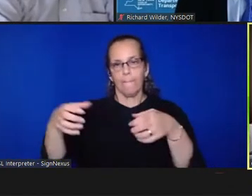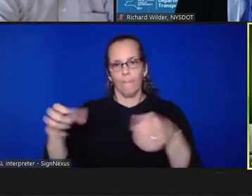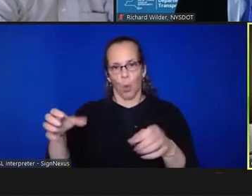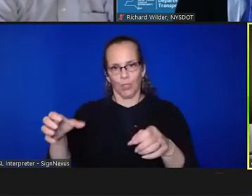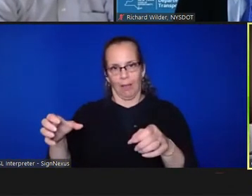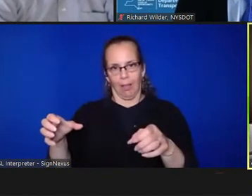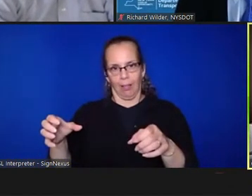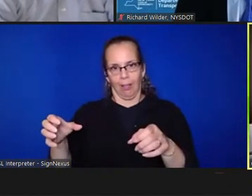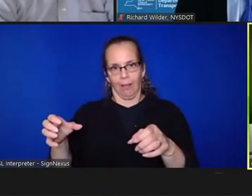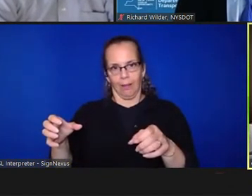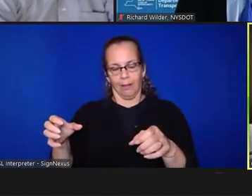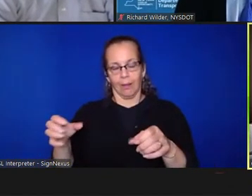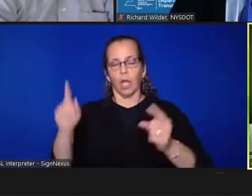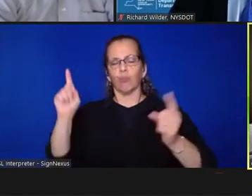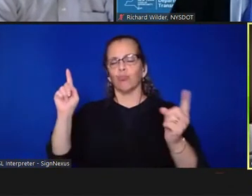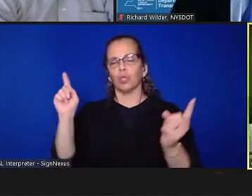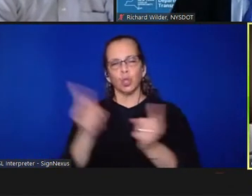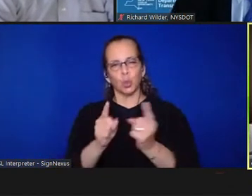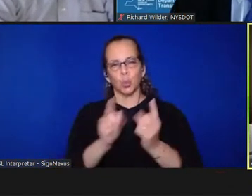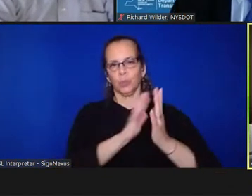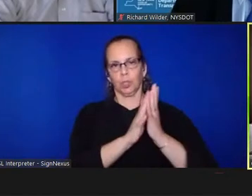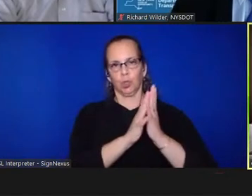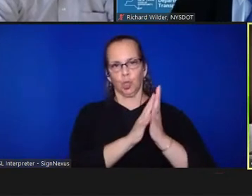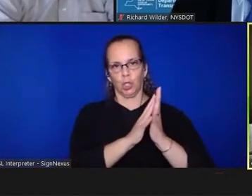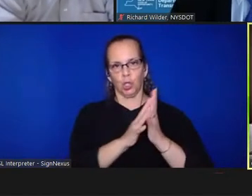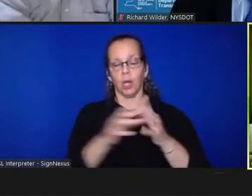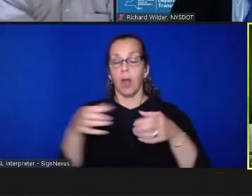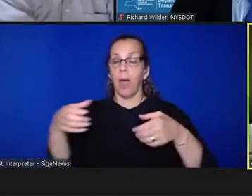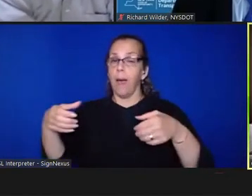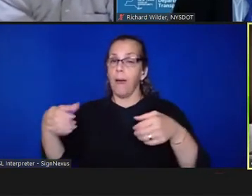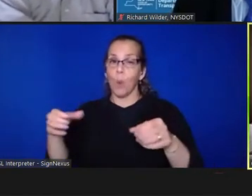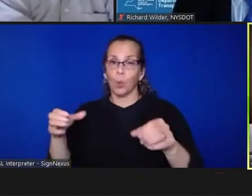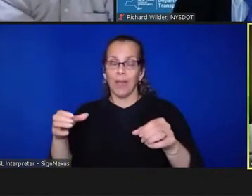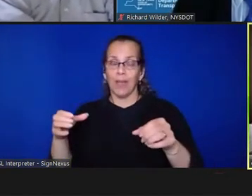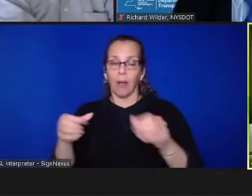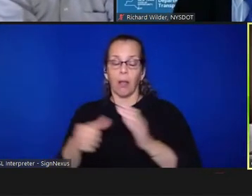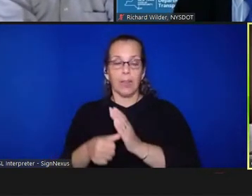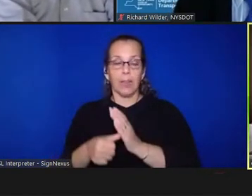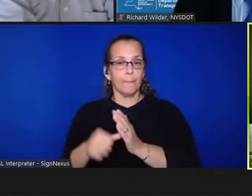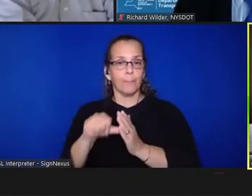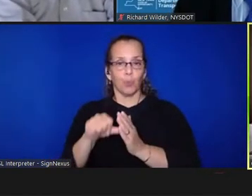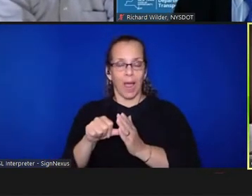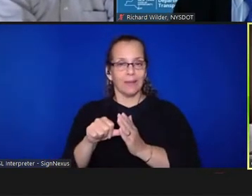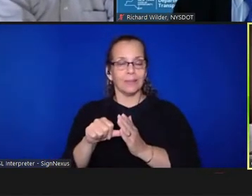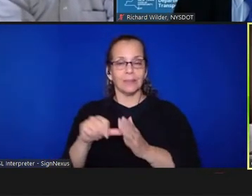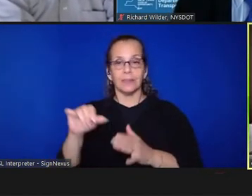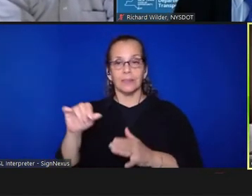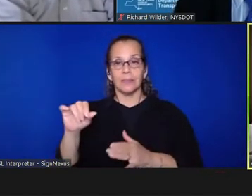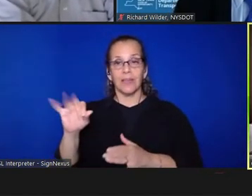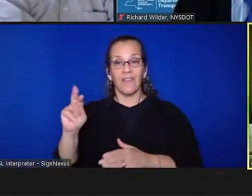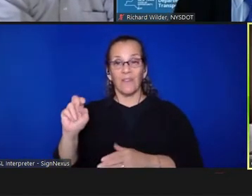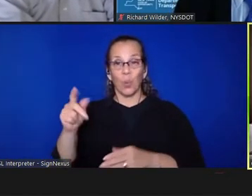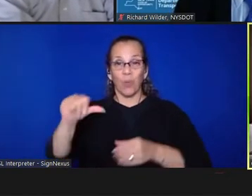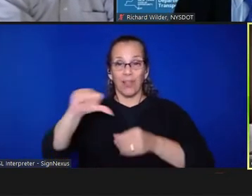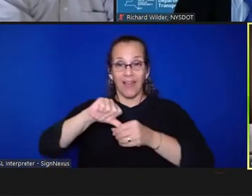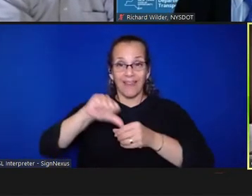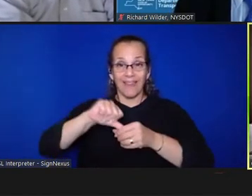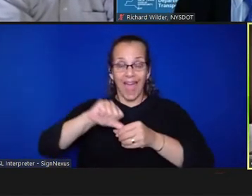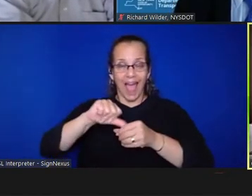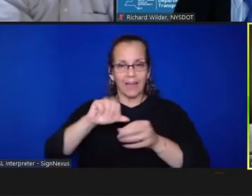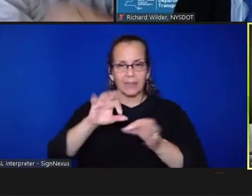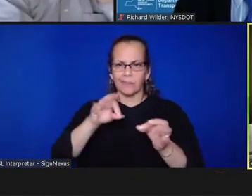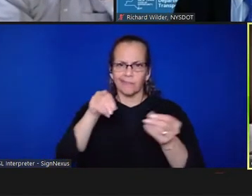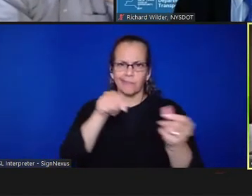traffic congestion motorcycles are impressively fuel efficient produced significantly less greenhouse gases as compared to